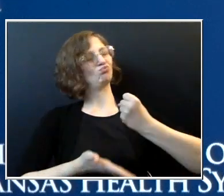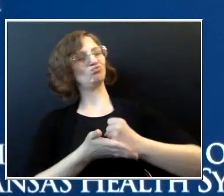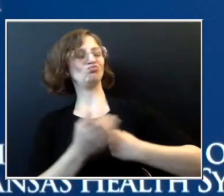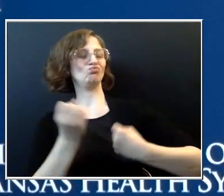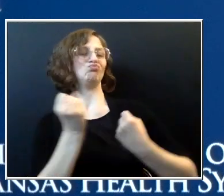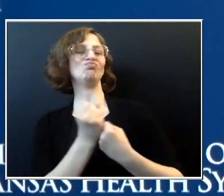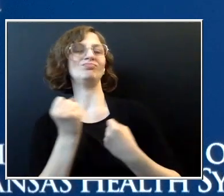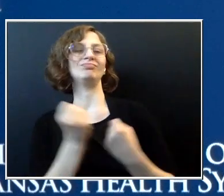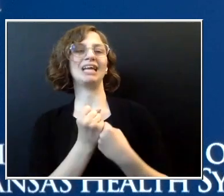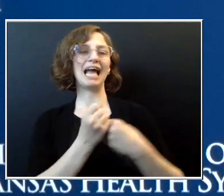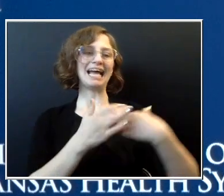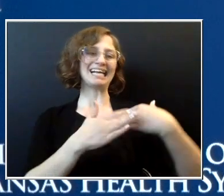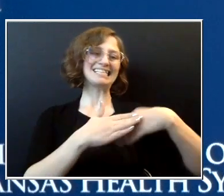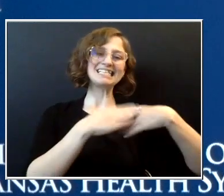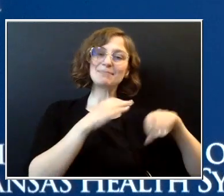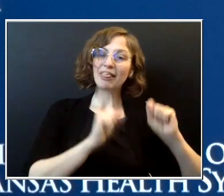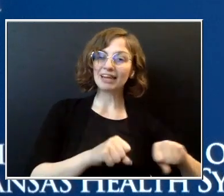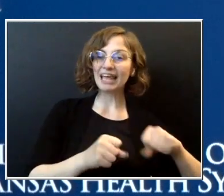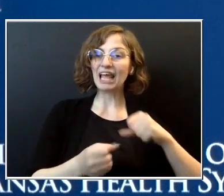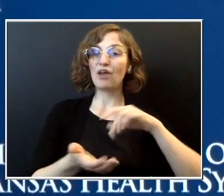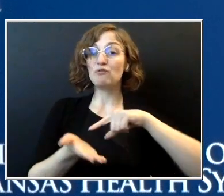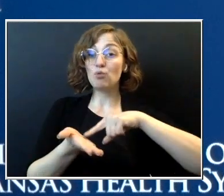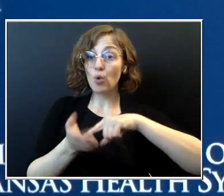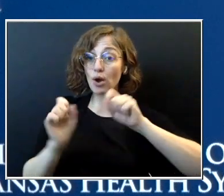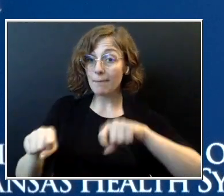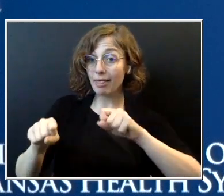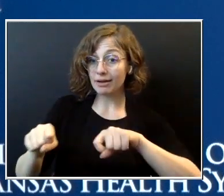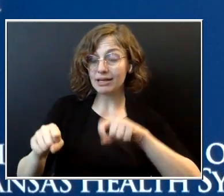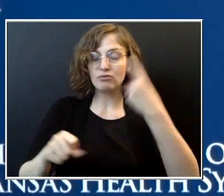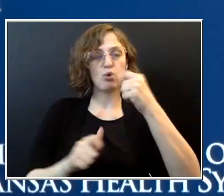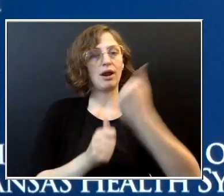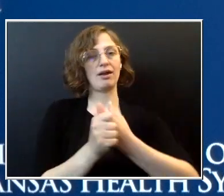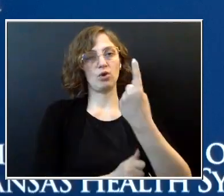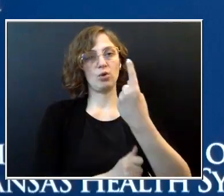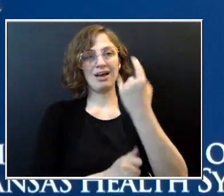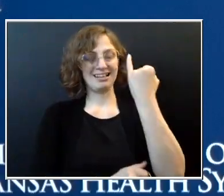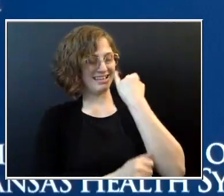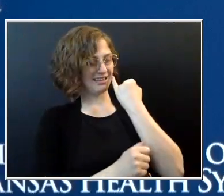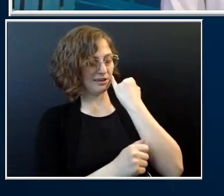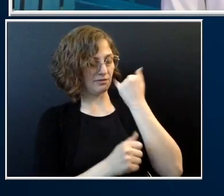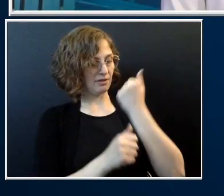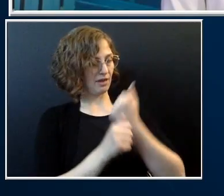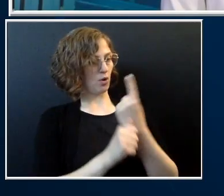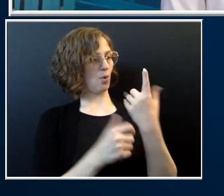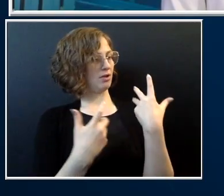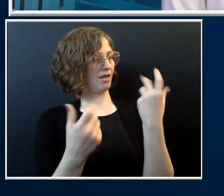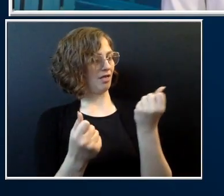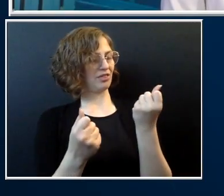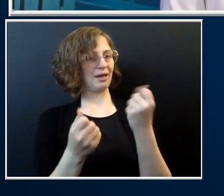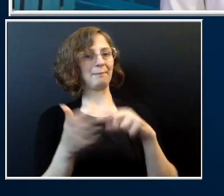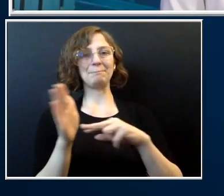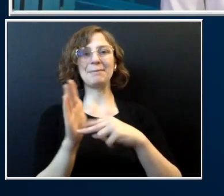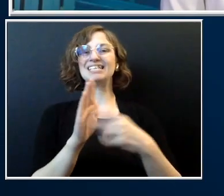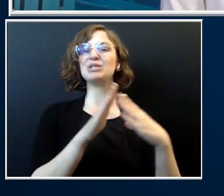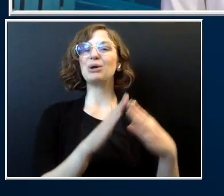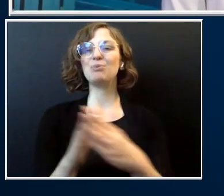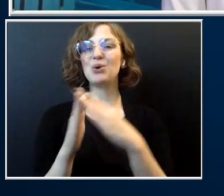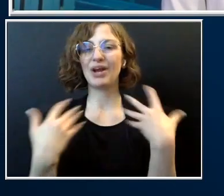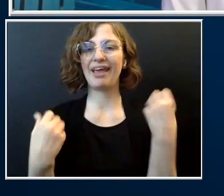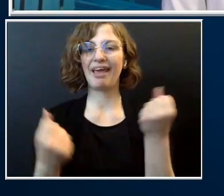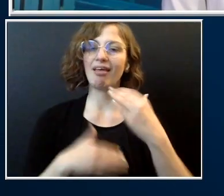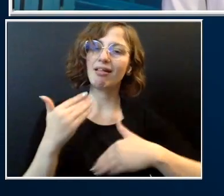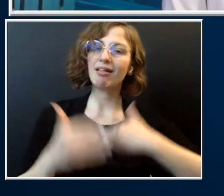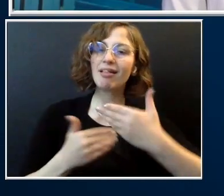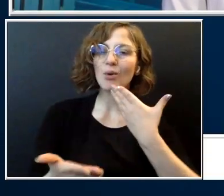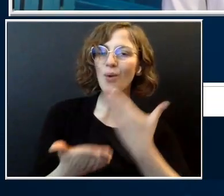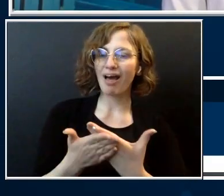affordability for everybody for healthcare, because when everybody's doing well, the whole community does well. So yeah, I think we should understand that. Very well said. As